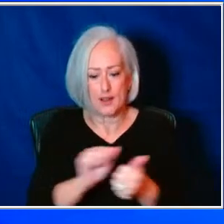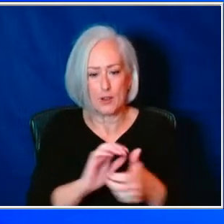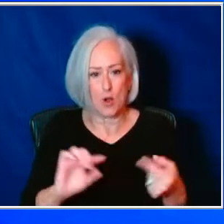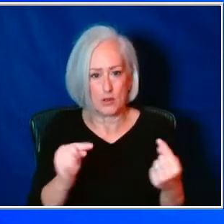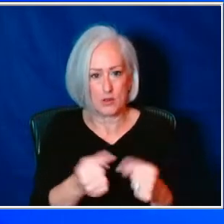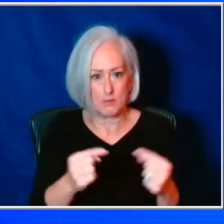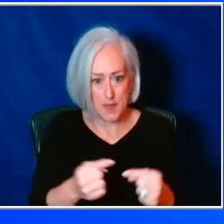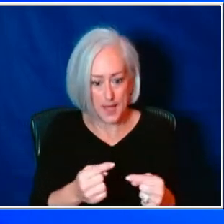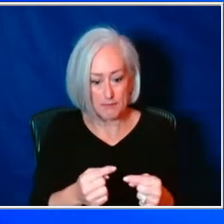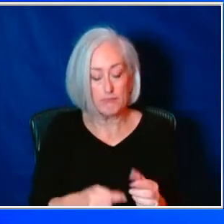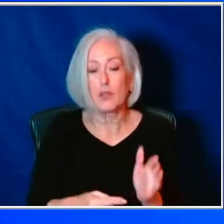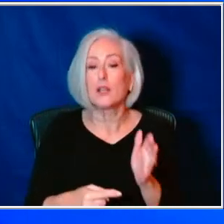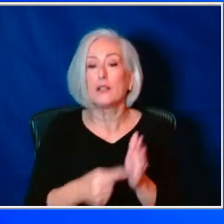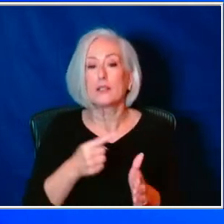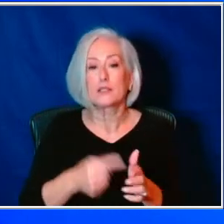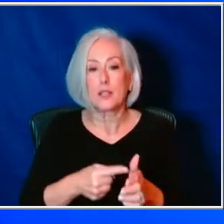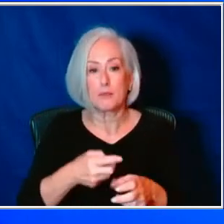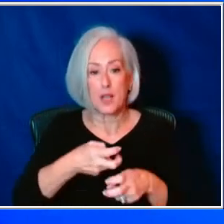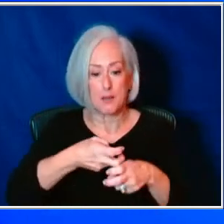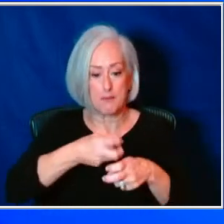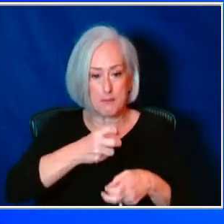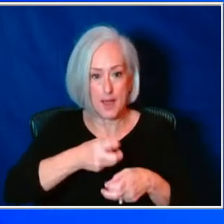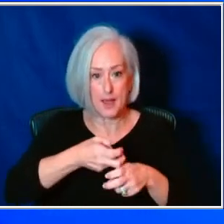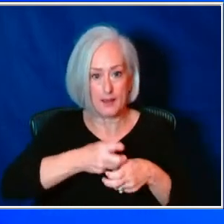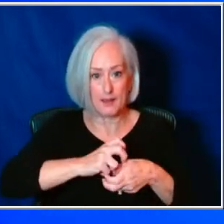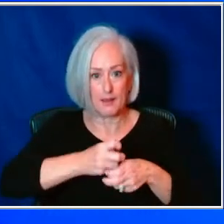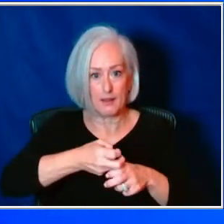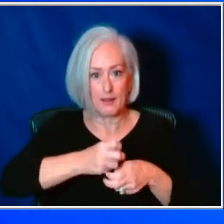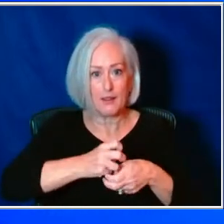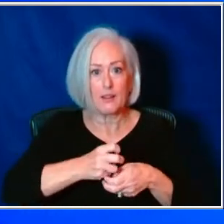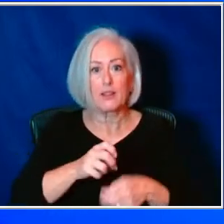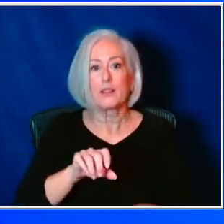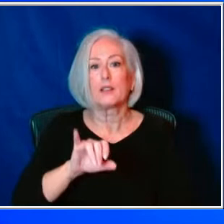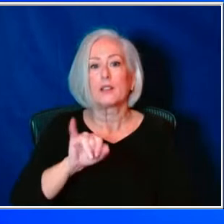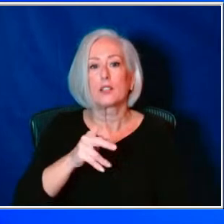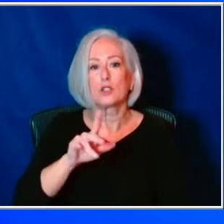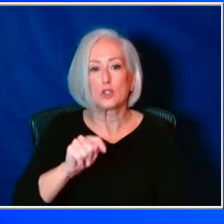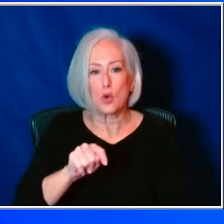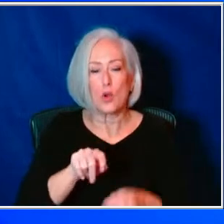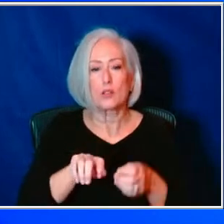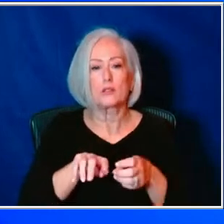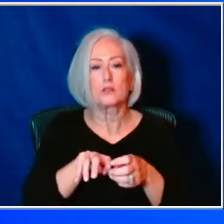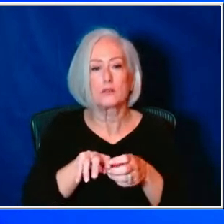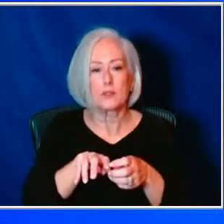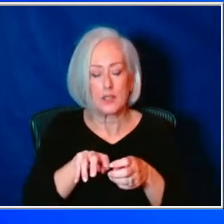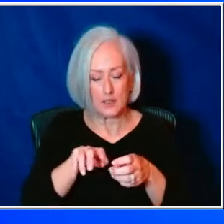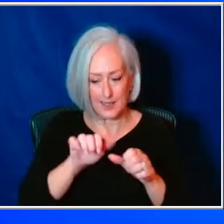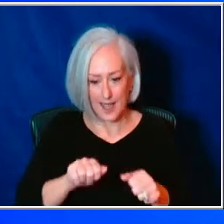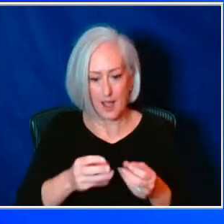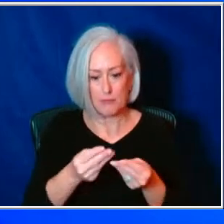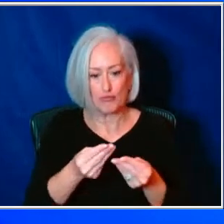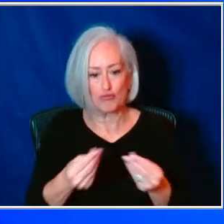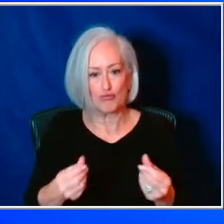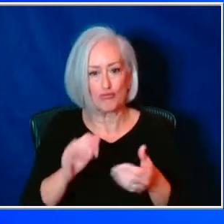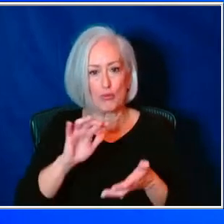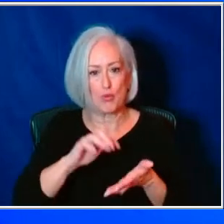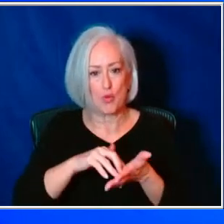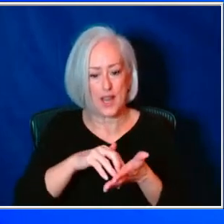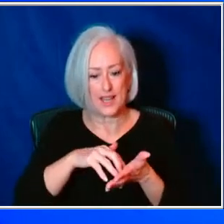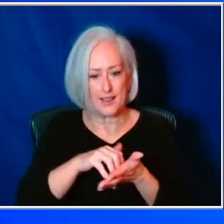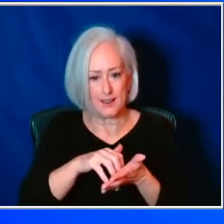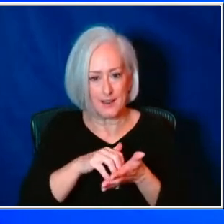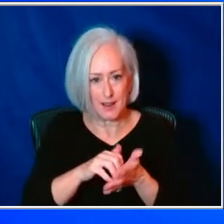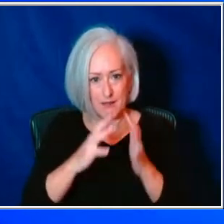spine. The joints in the back that we call facet joints, they can become degenerative. And then certainly folks can have other less common